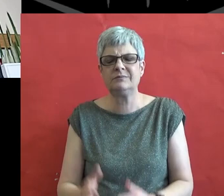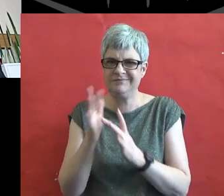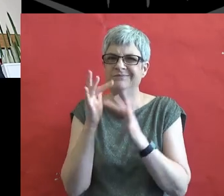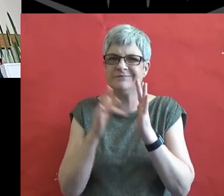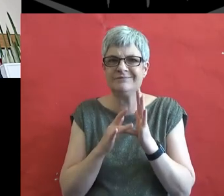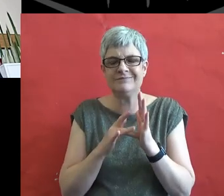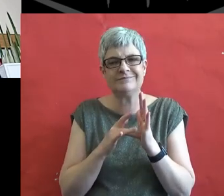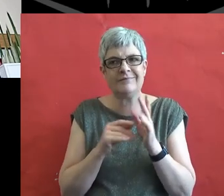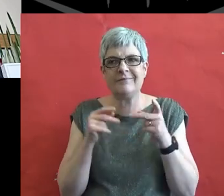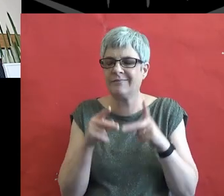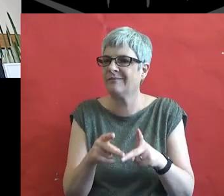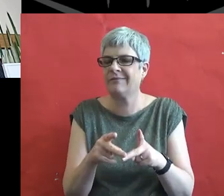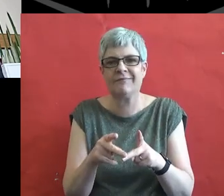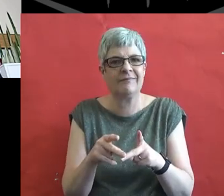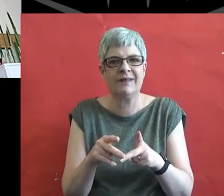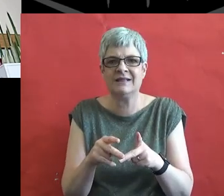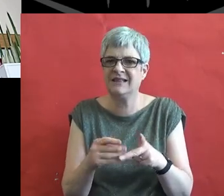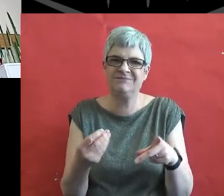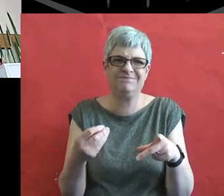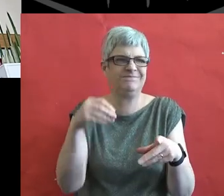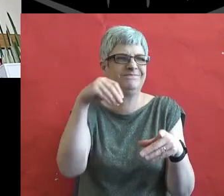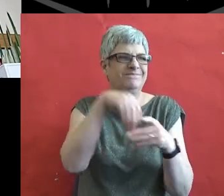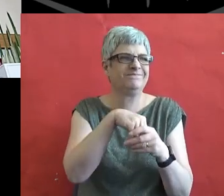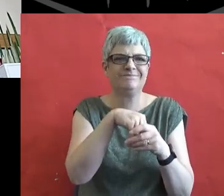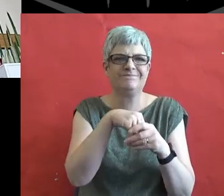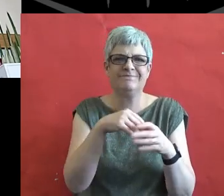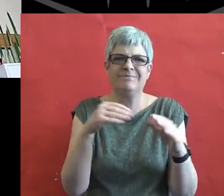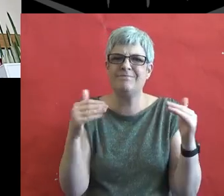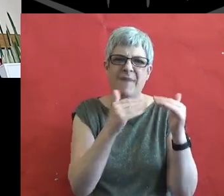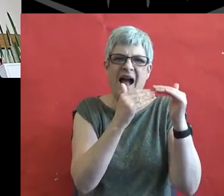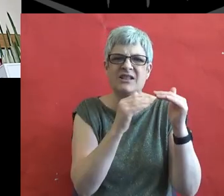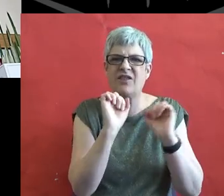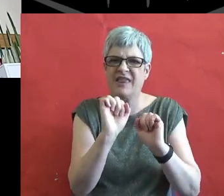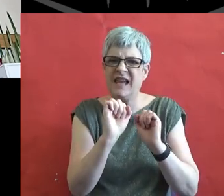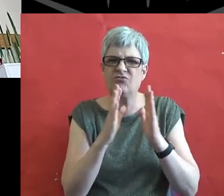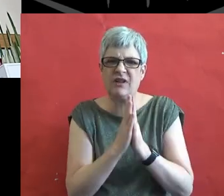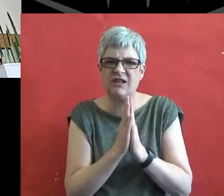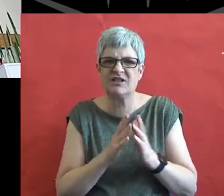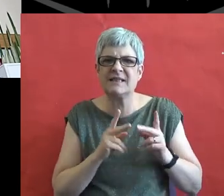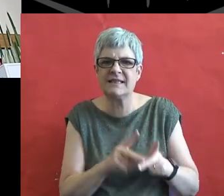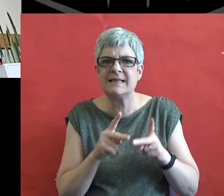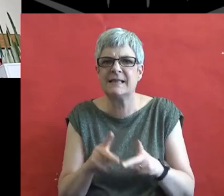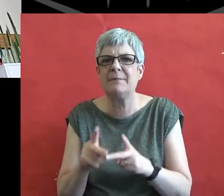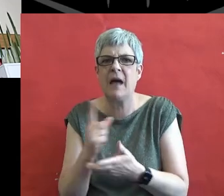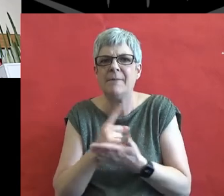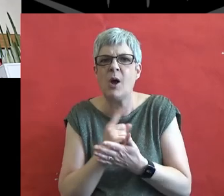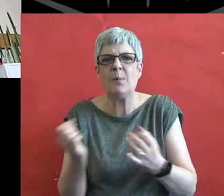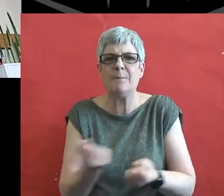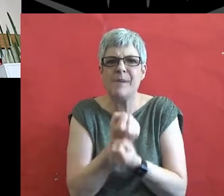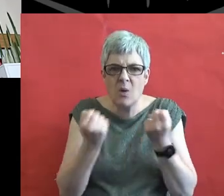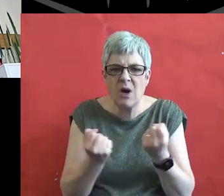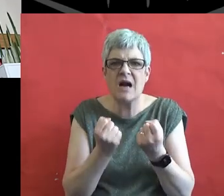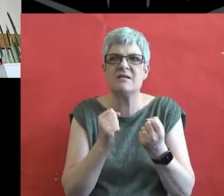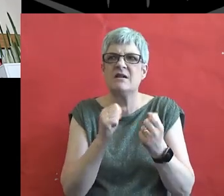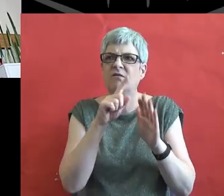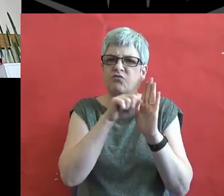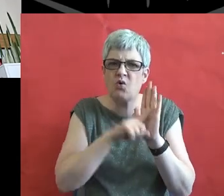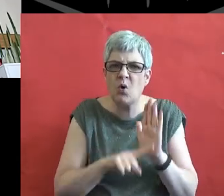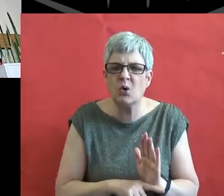Jesus' way did not fit in with their religious system, which was about power, which was about keeping rules, which was